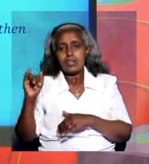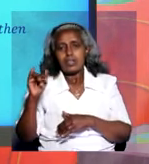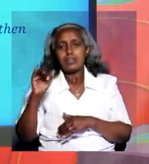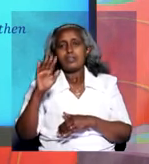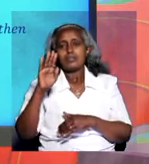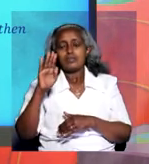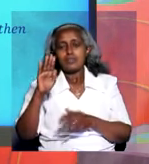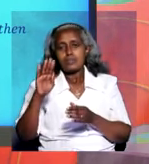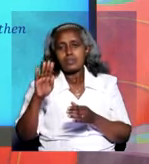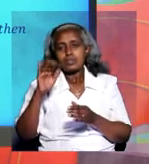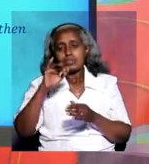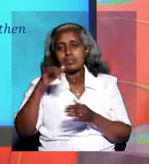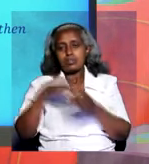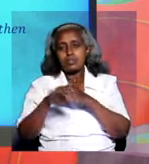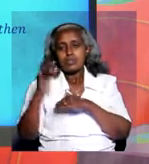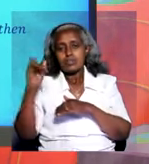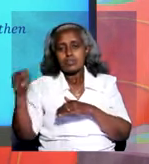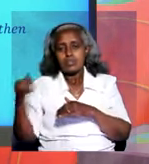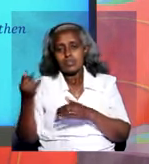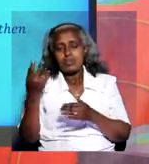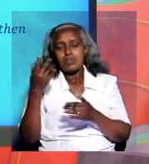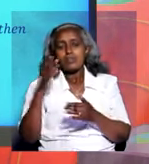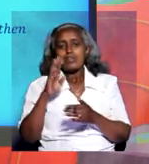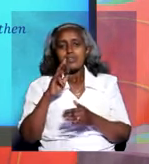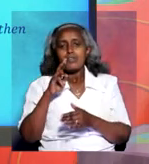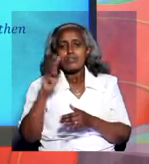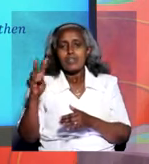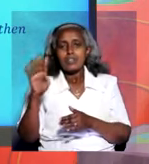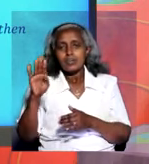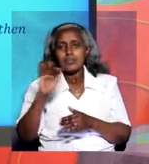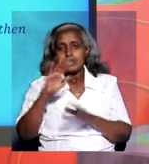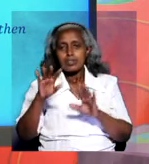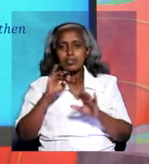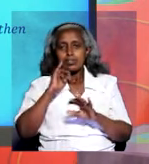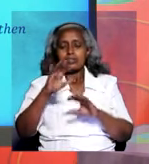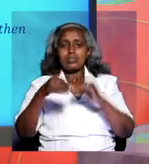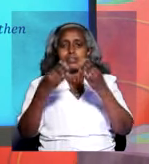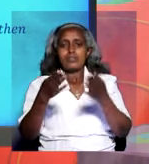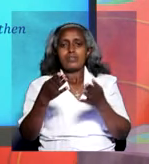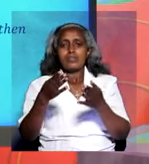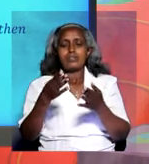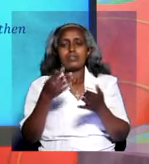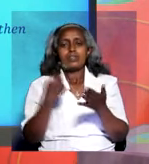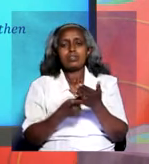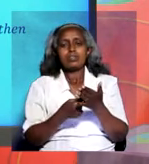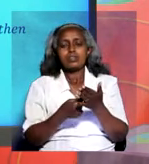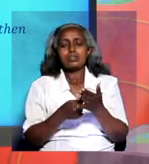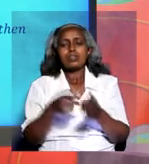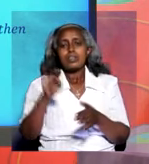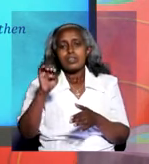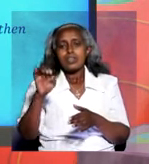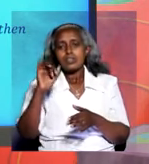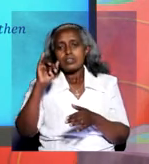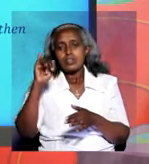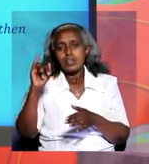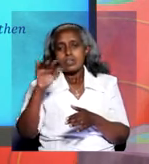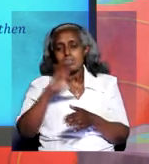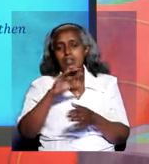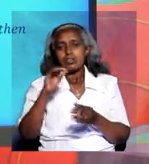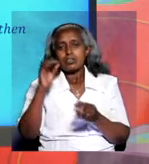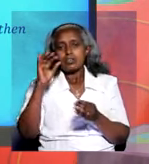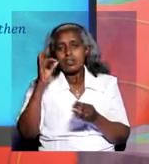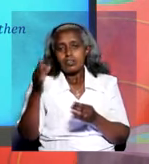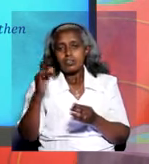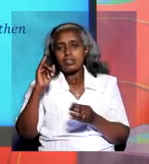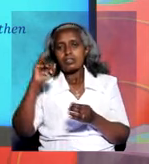j. And in that of vector B is given to be it is EF, or this means this E in the I plus F